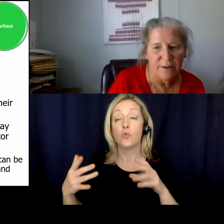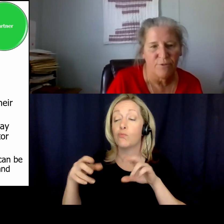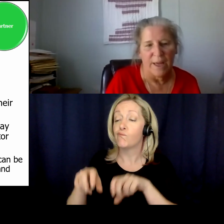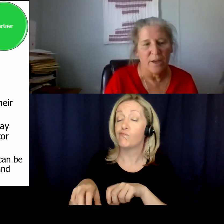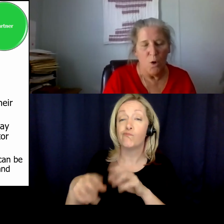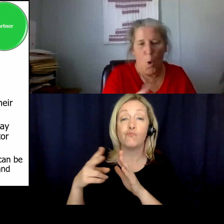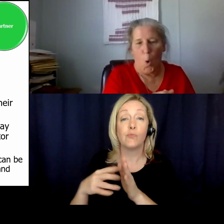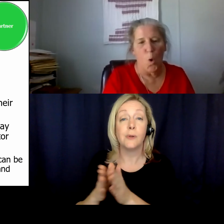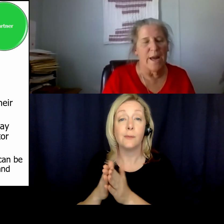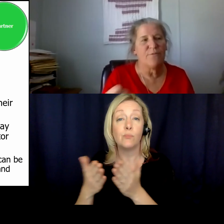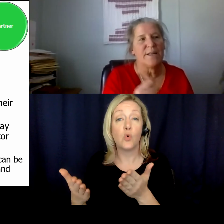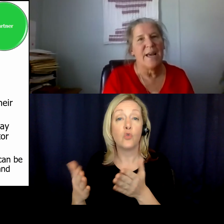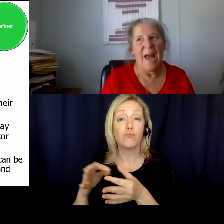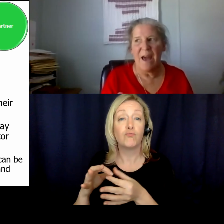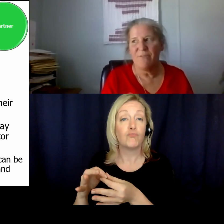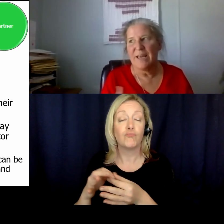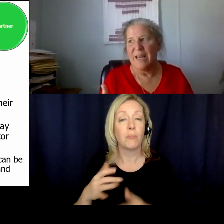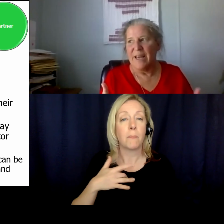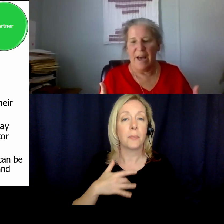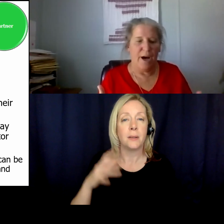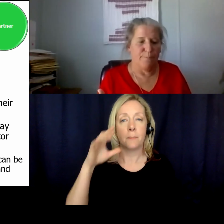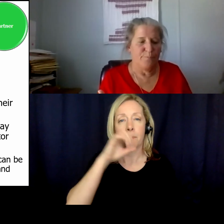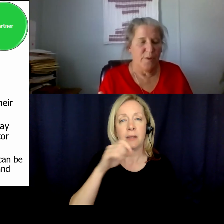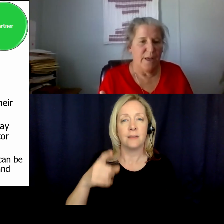that kind of thing. Or even having